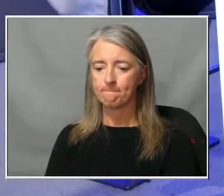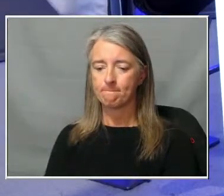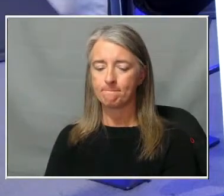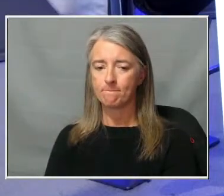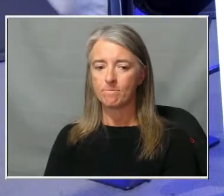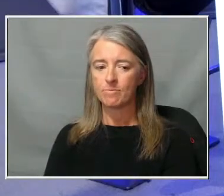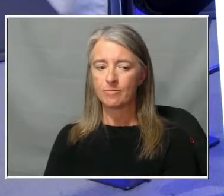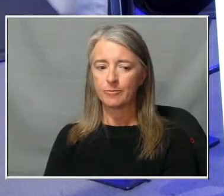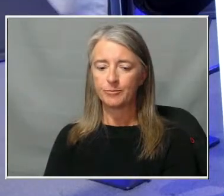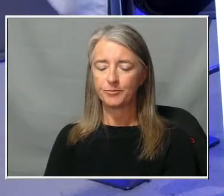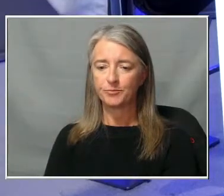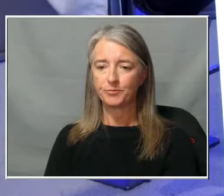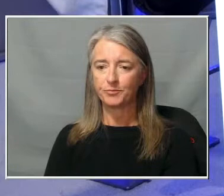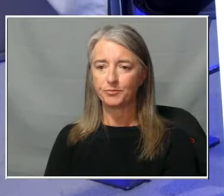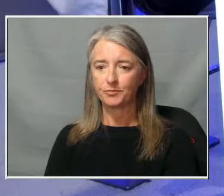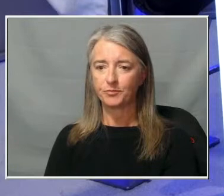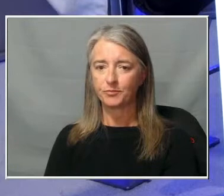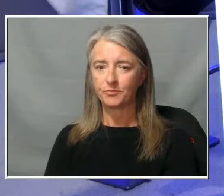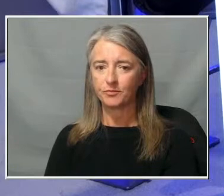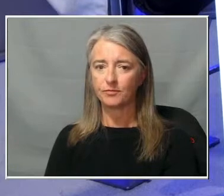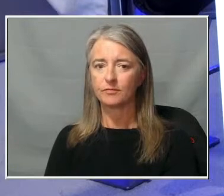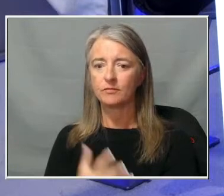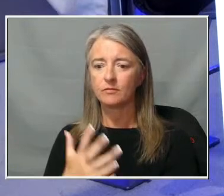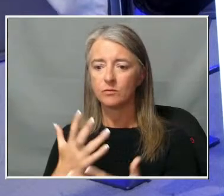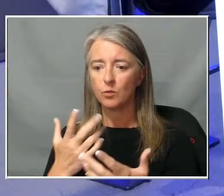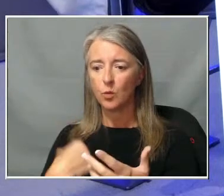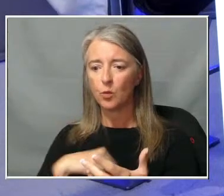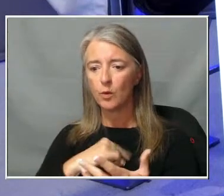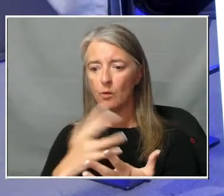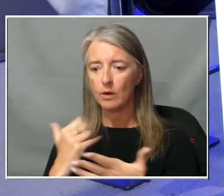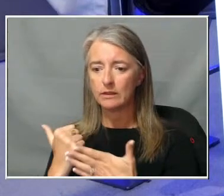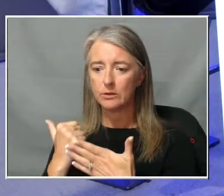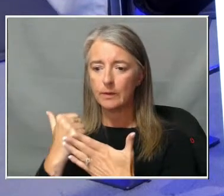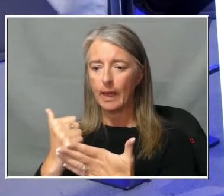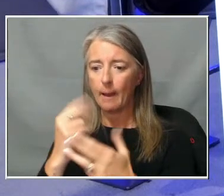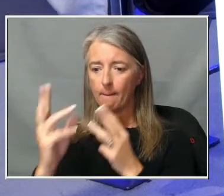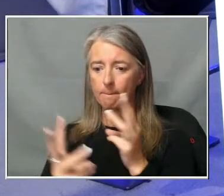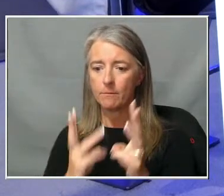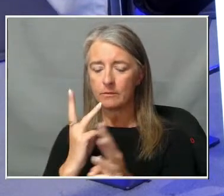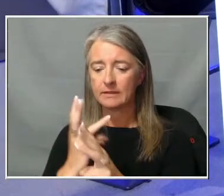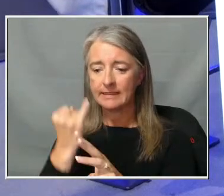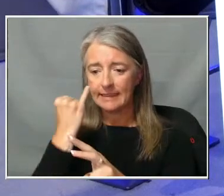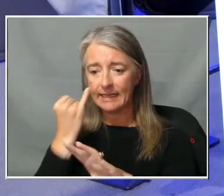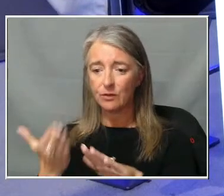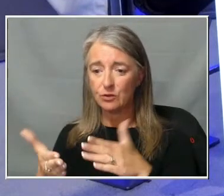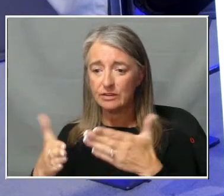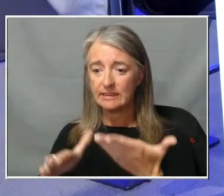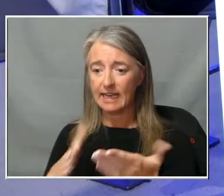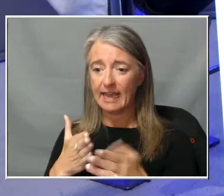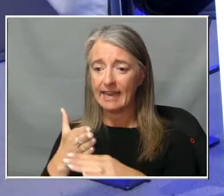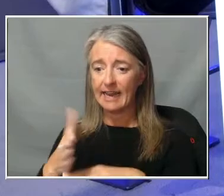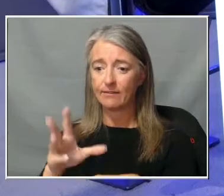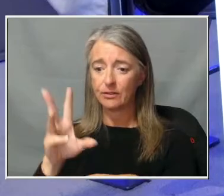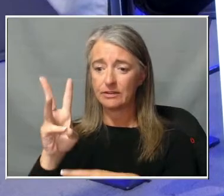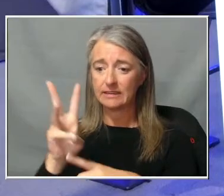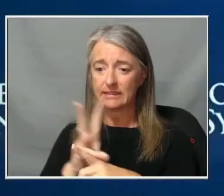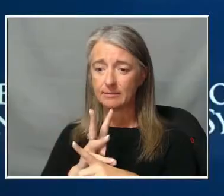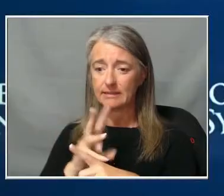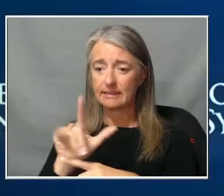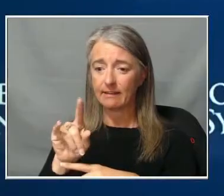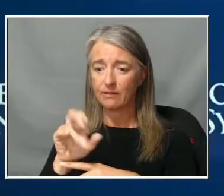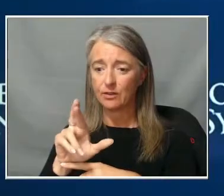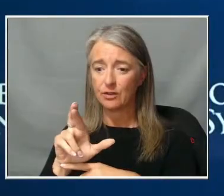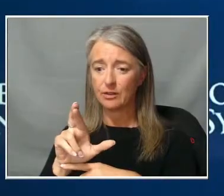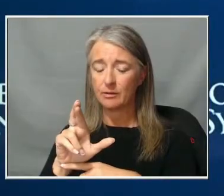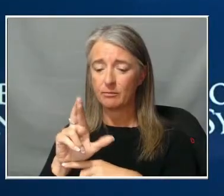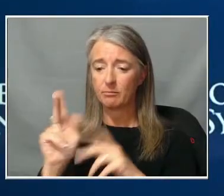precious organs. We wanted to do something useful for the world. If you die 6 months after your liver transplant and somebody else could have lived for